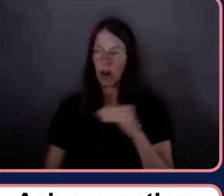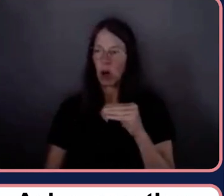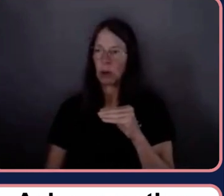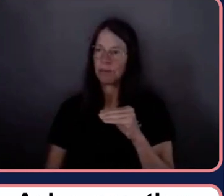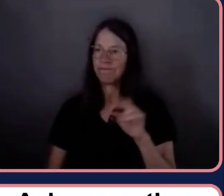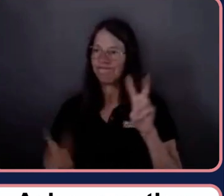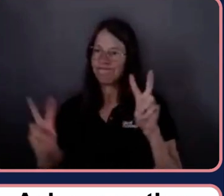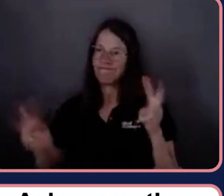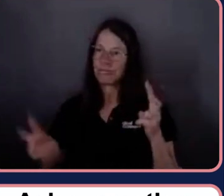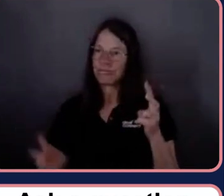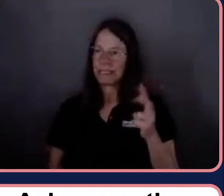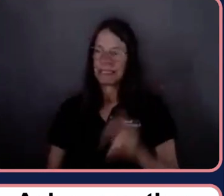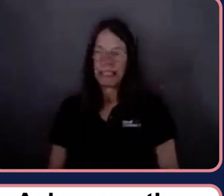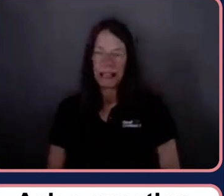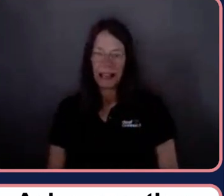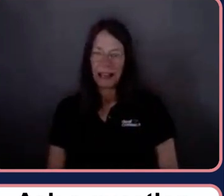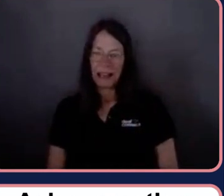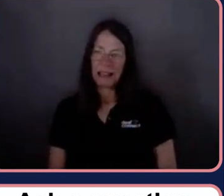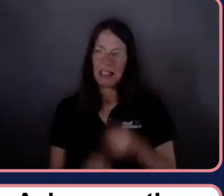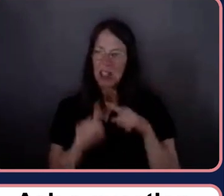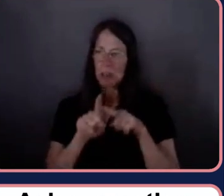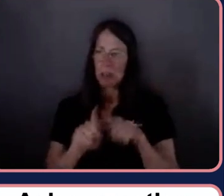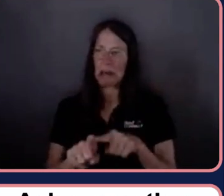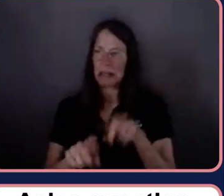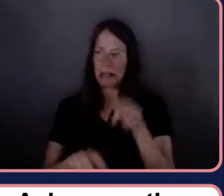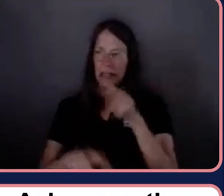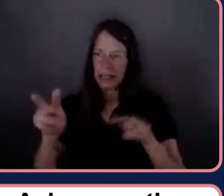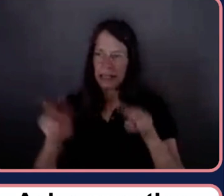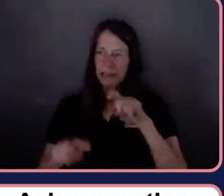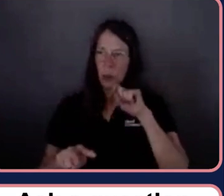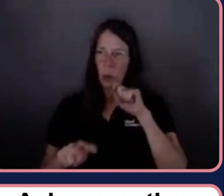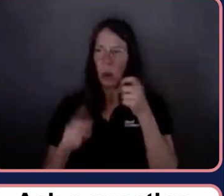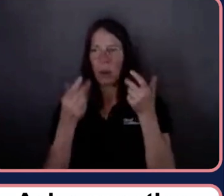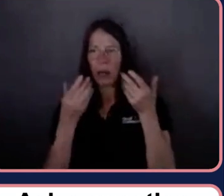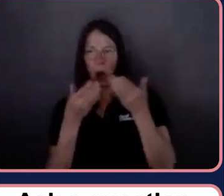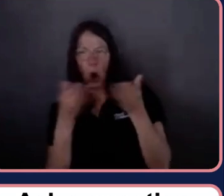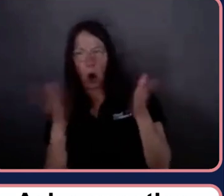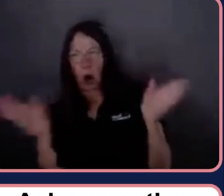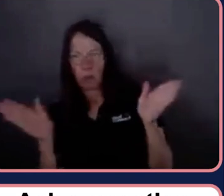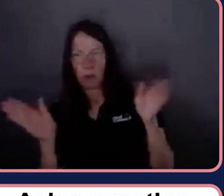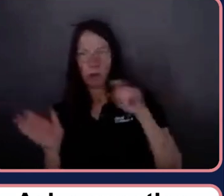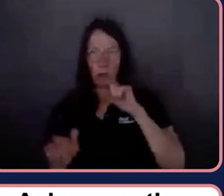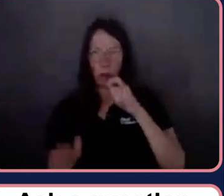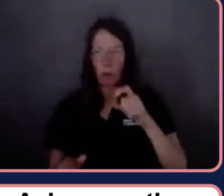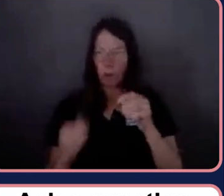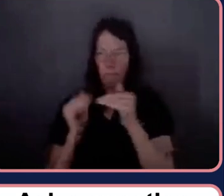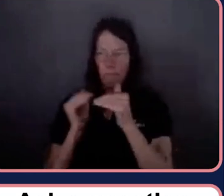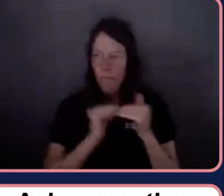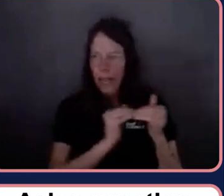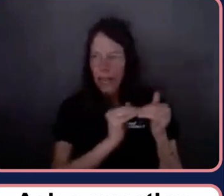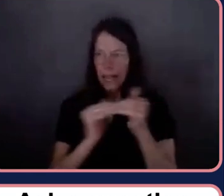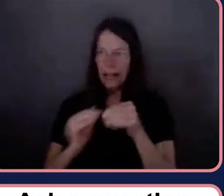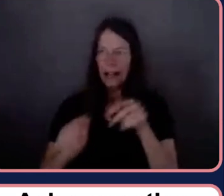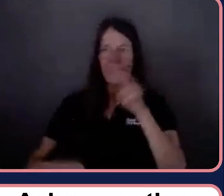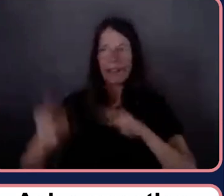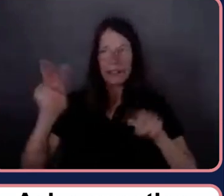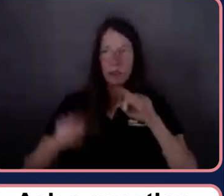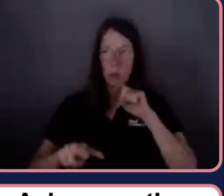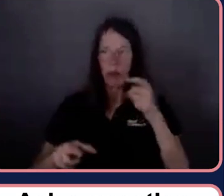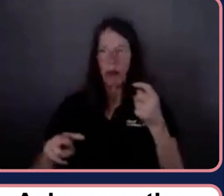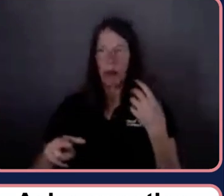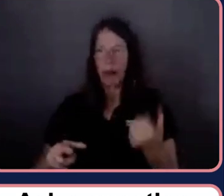process. It's going to be transparent, it's going to be fair, and the assessors are going to have enough time to meet with